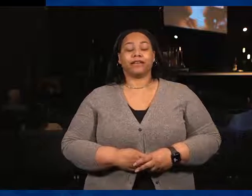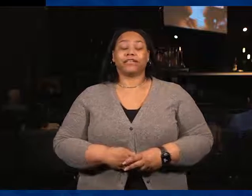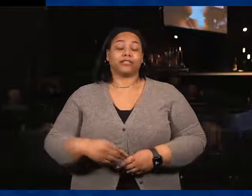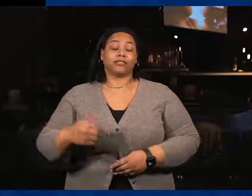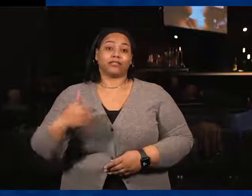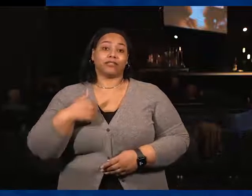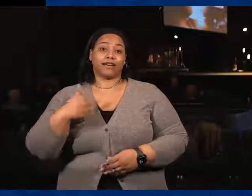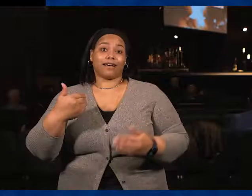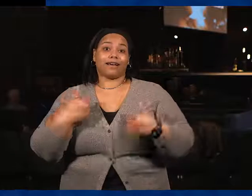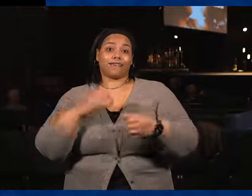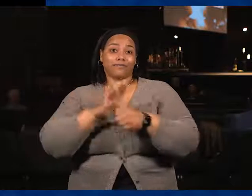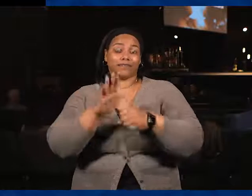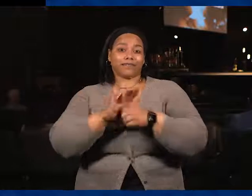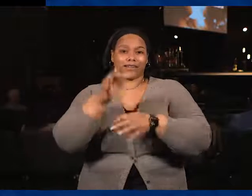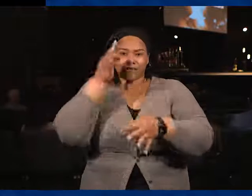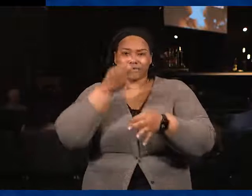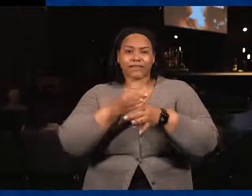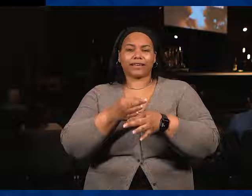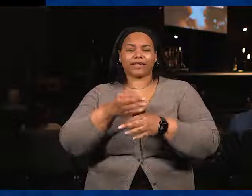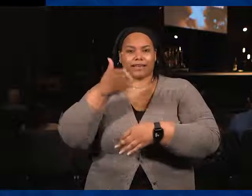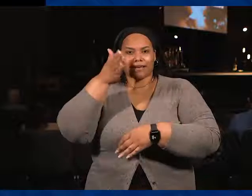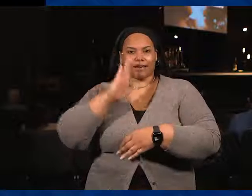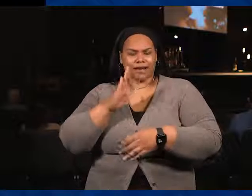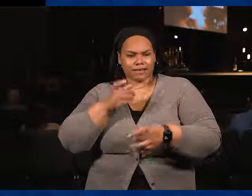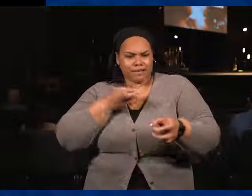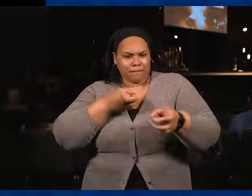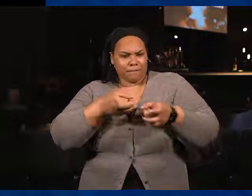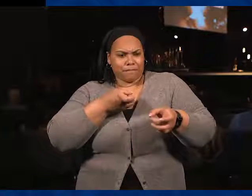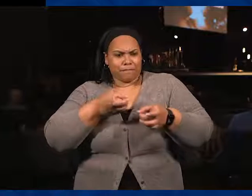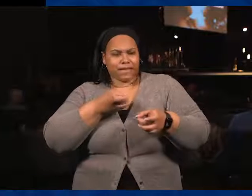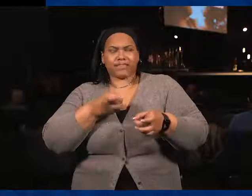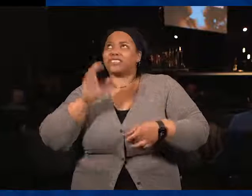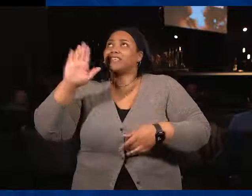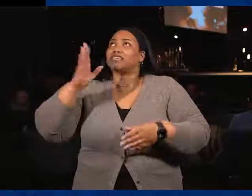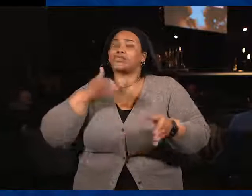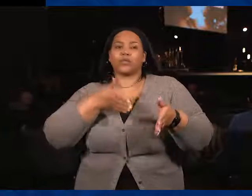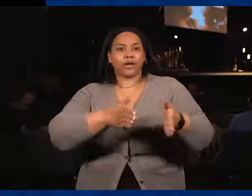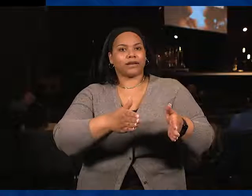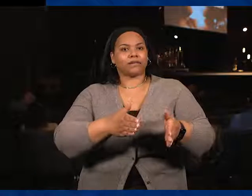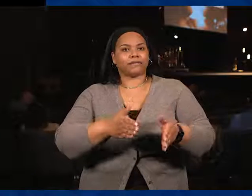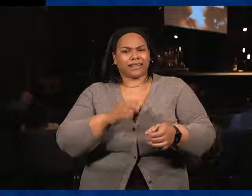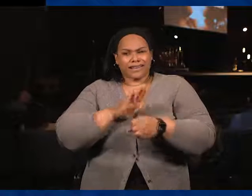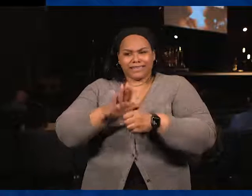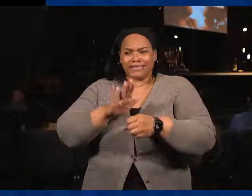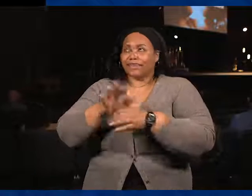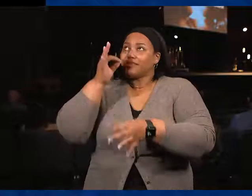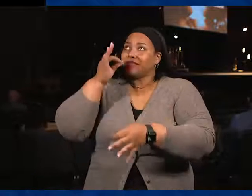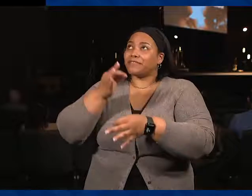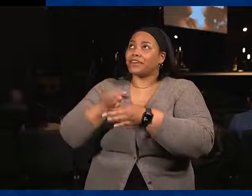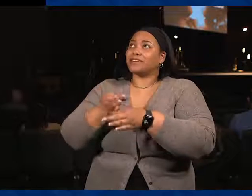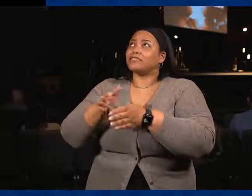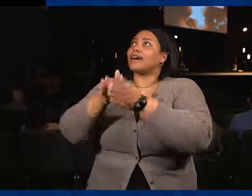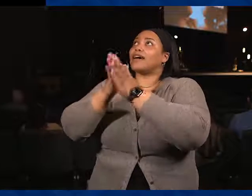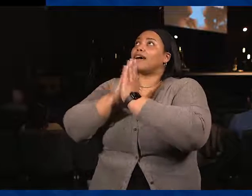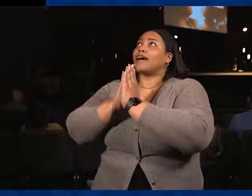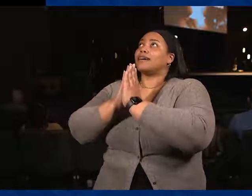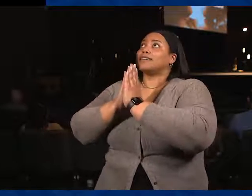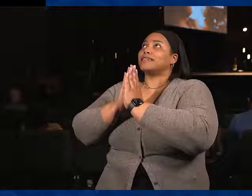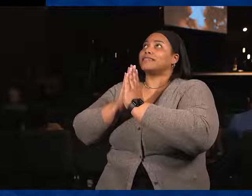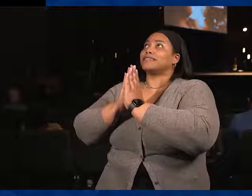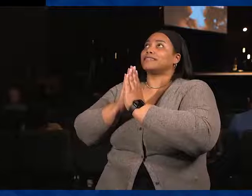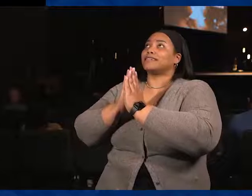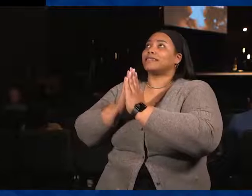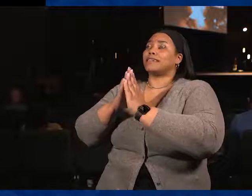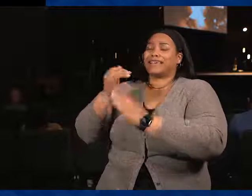faith to let God handle his way. Enough faith to pray and ask even when I'm unworthy. But